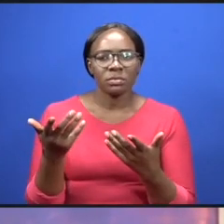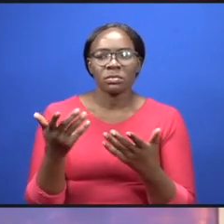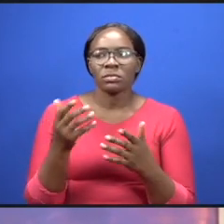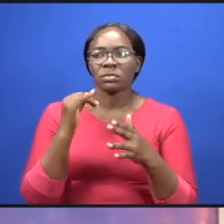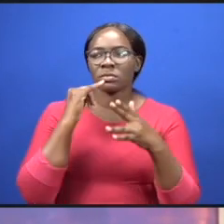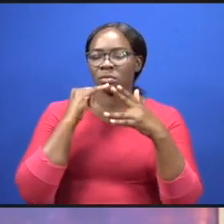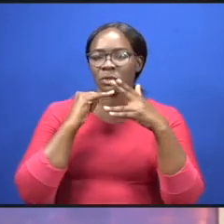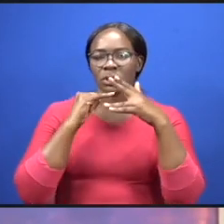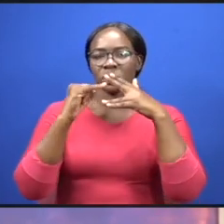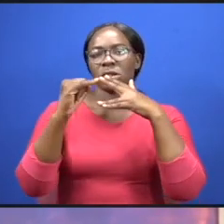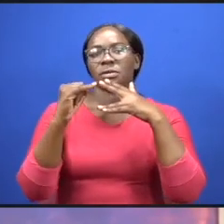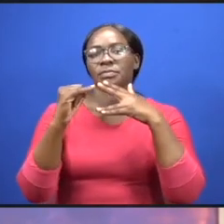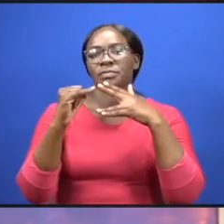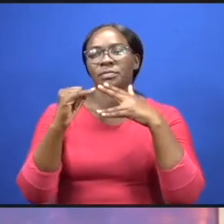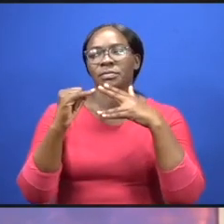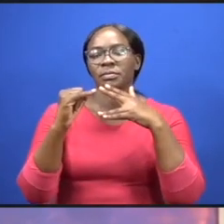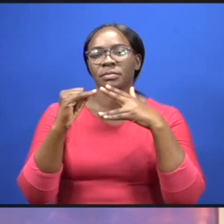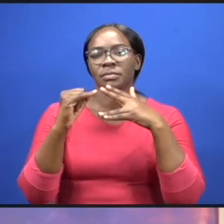book of Isaiah.